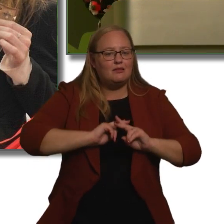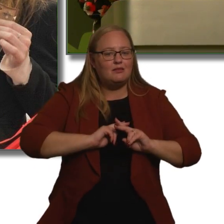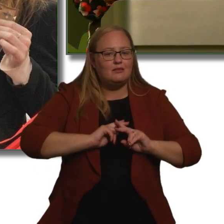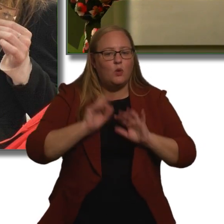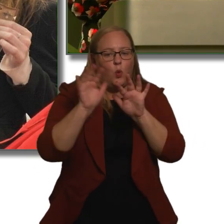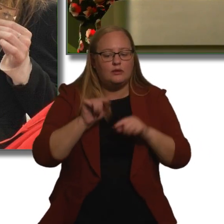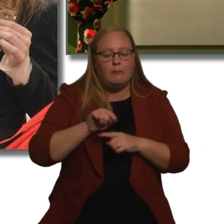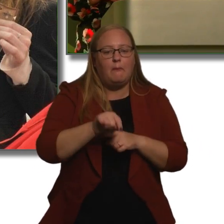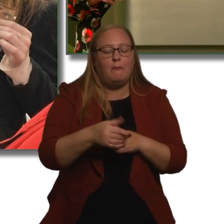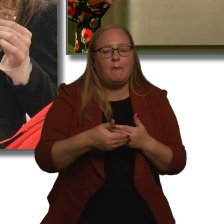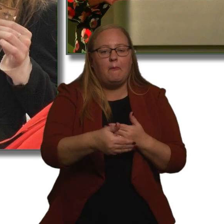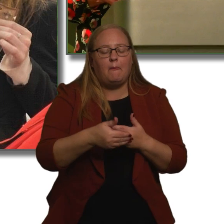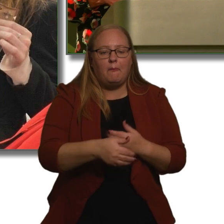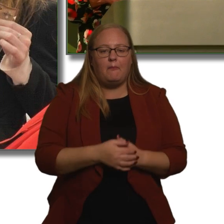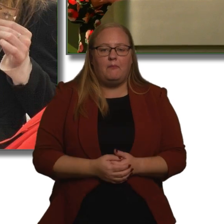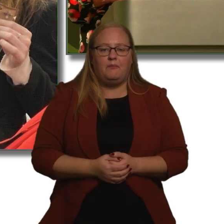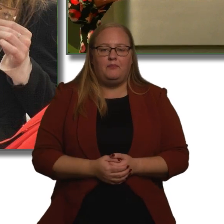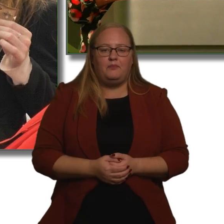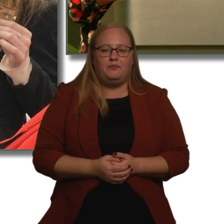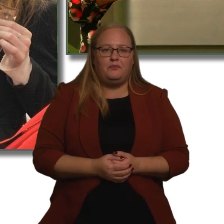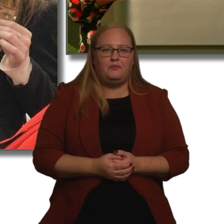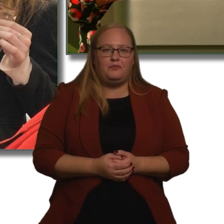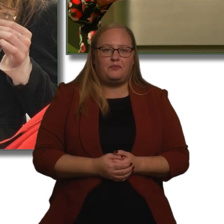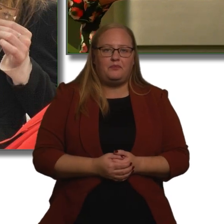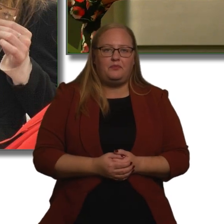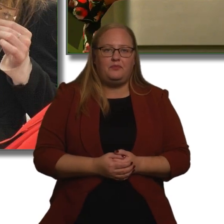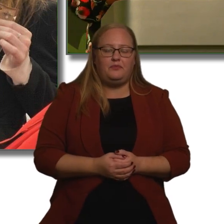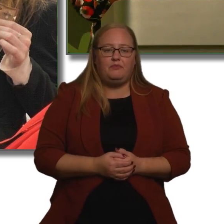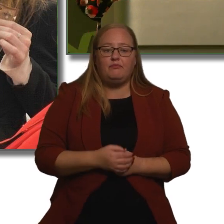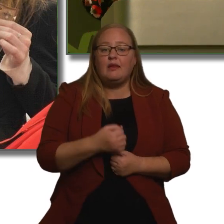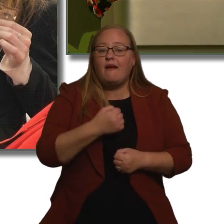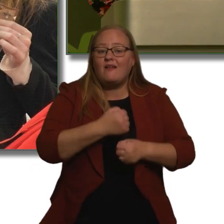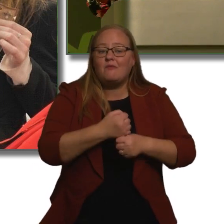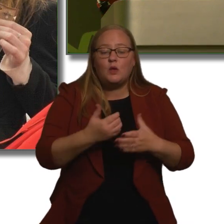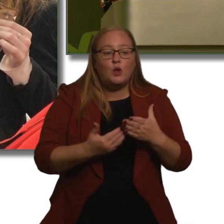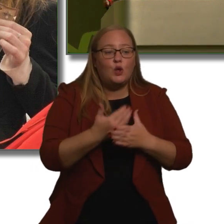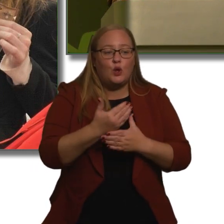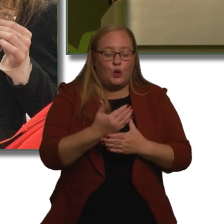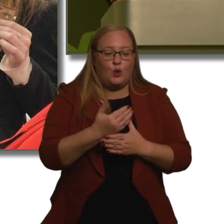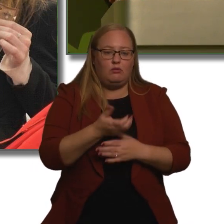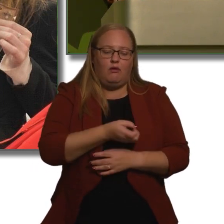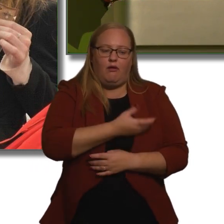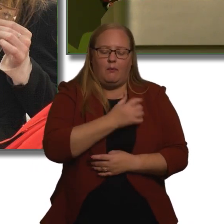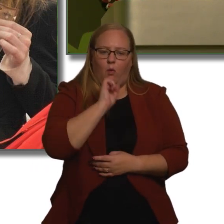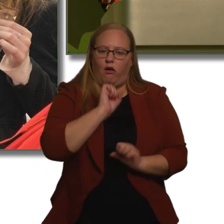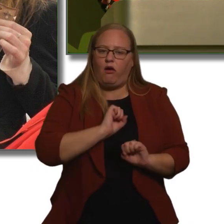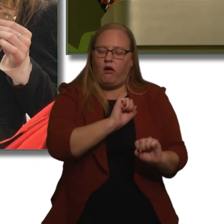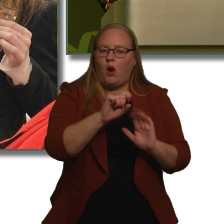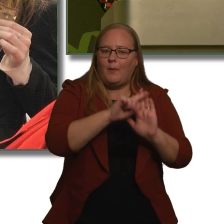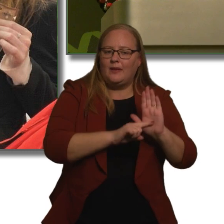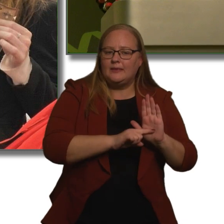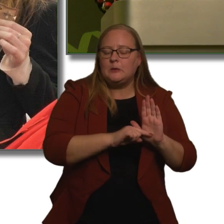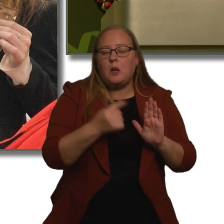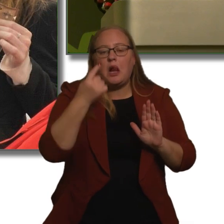autumn. New government policies are on the horizon, and we await the budget with interest on the 30th